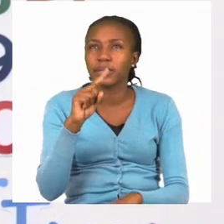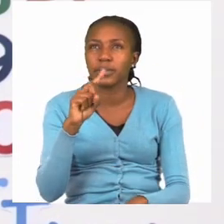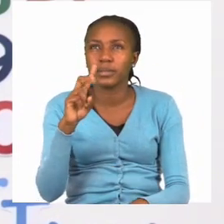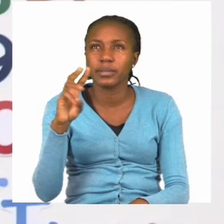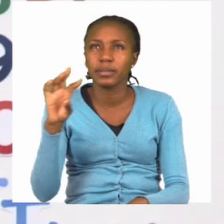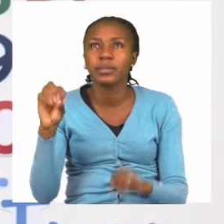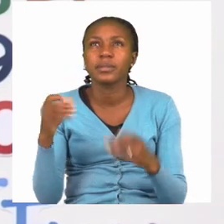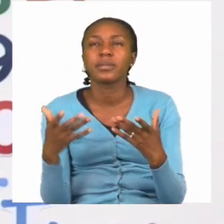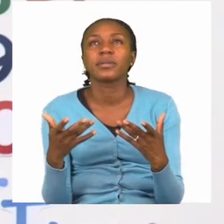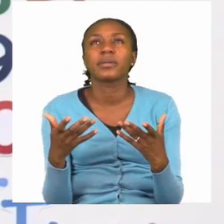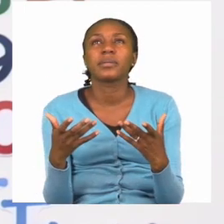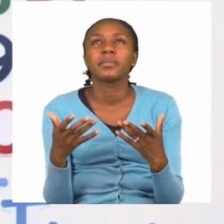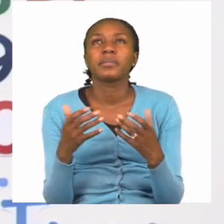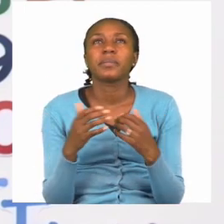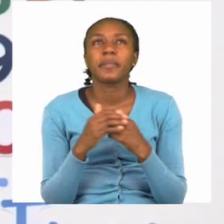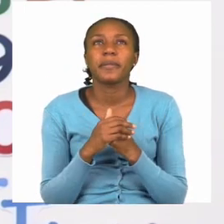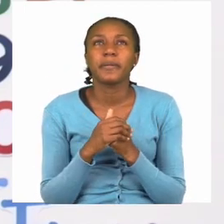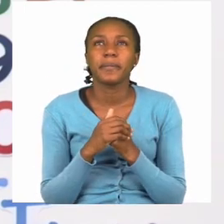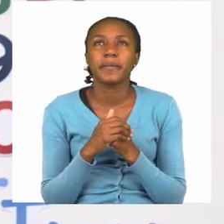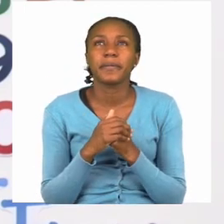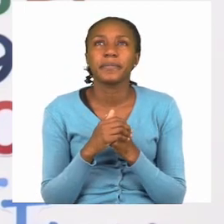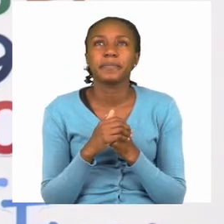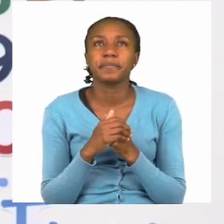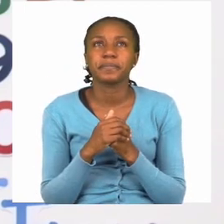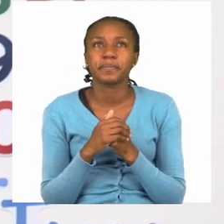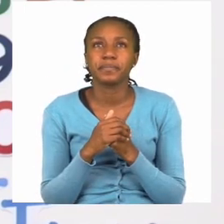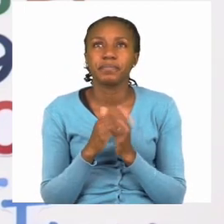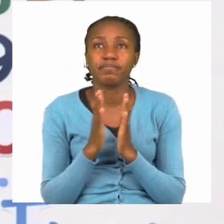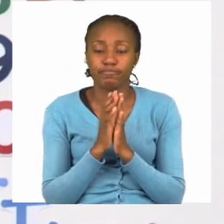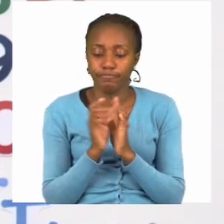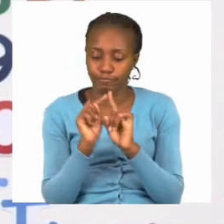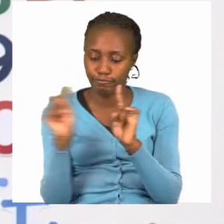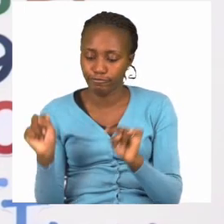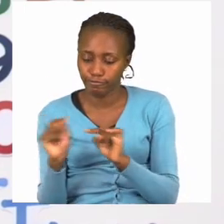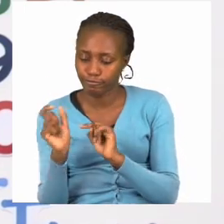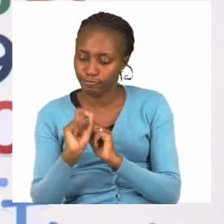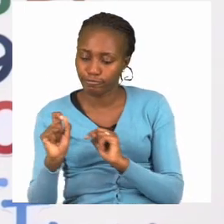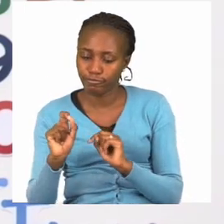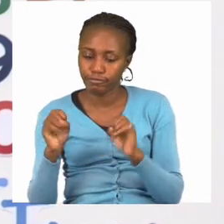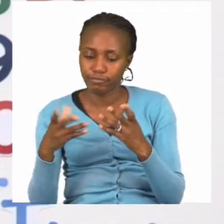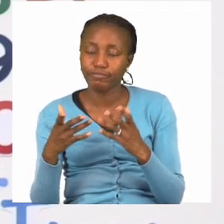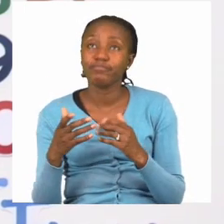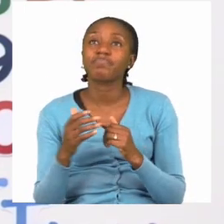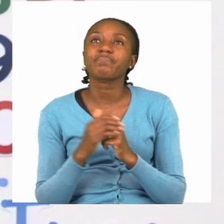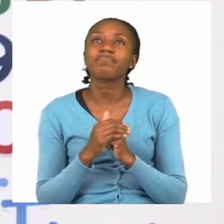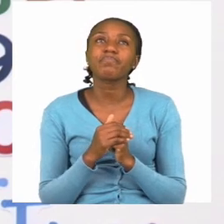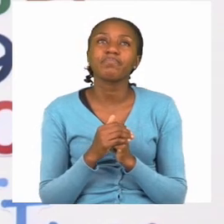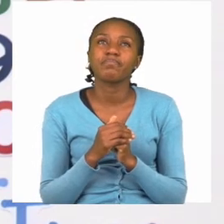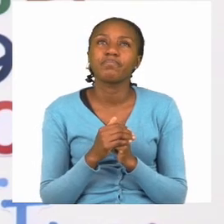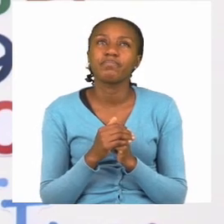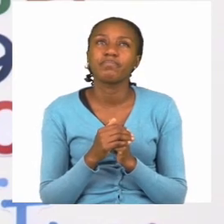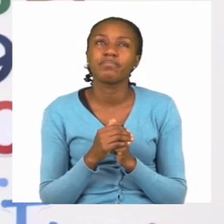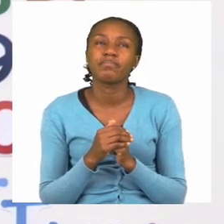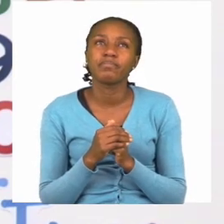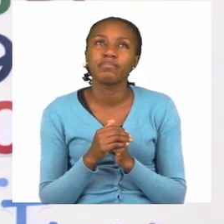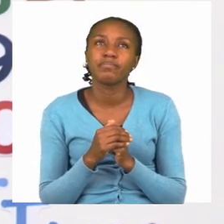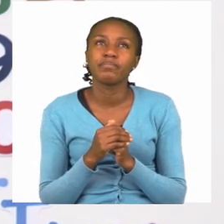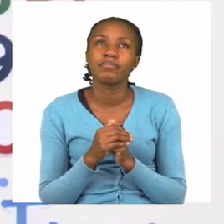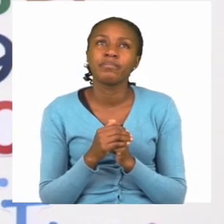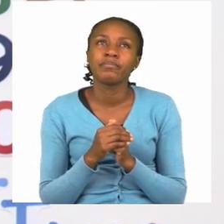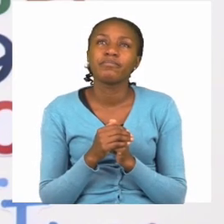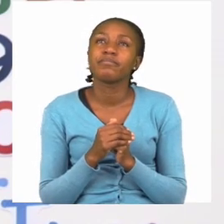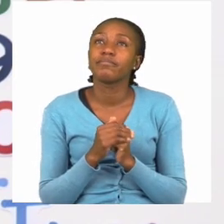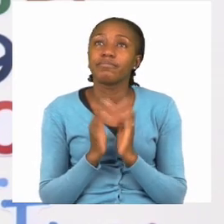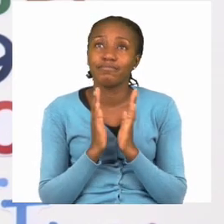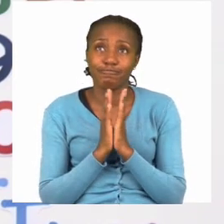and count them. Make sure you write in the right number. Now everyone, I'm going to leave you